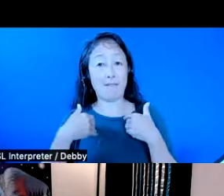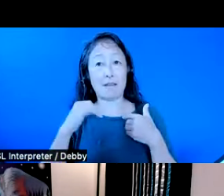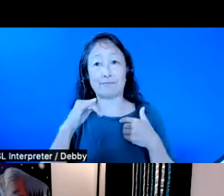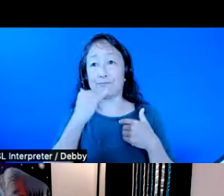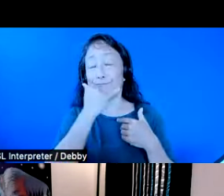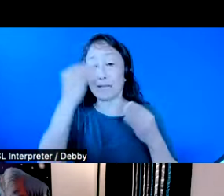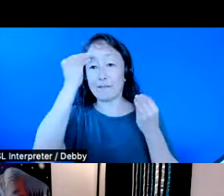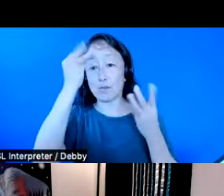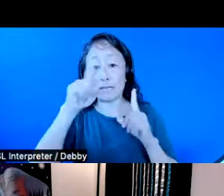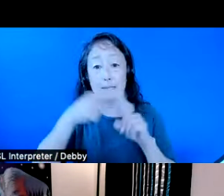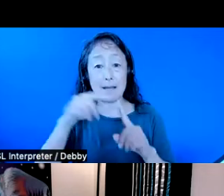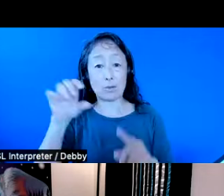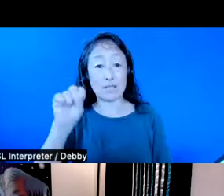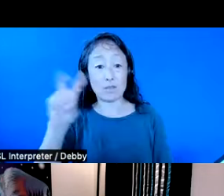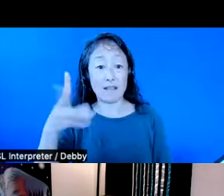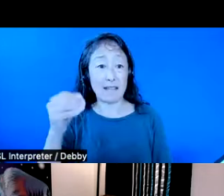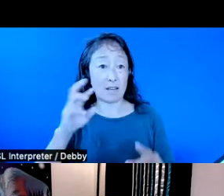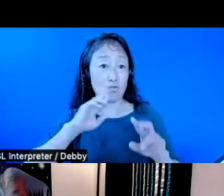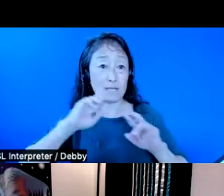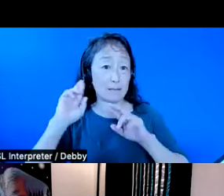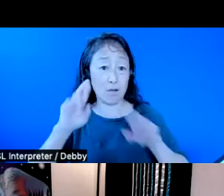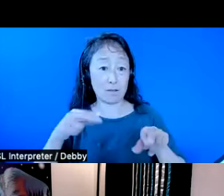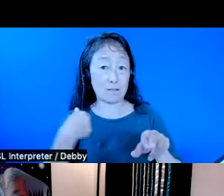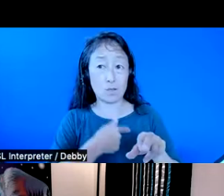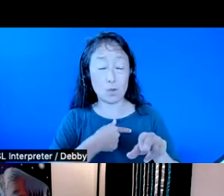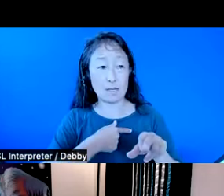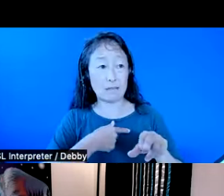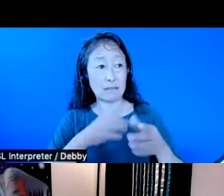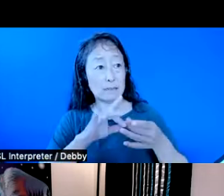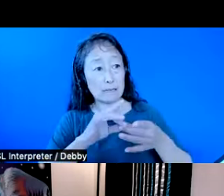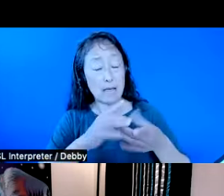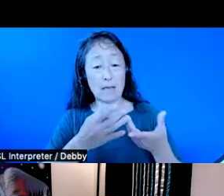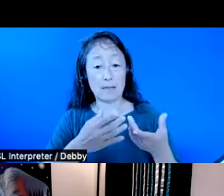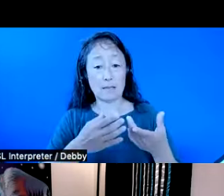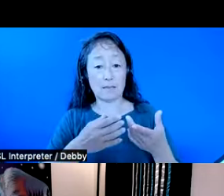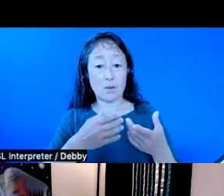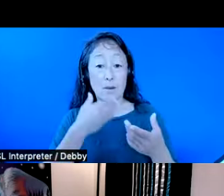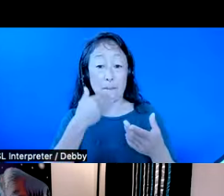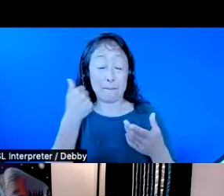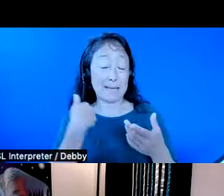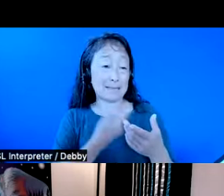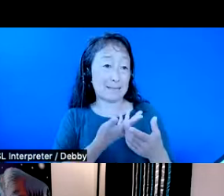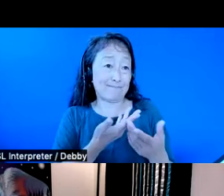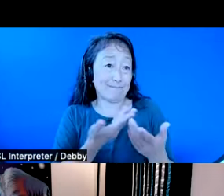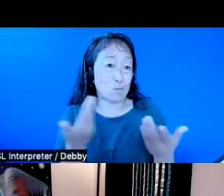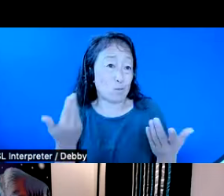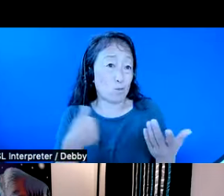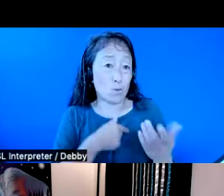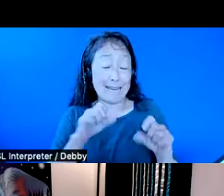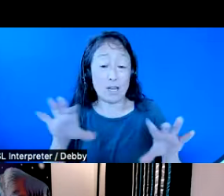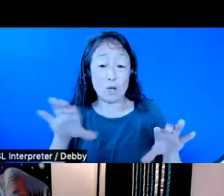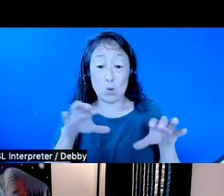the responses that we are giving. So, the best we can do as